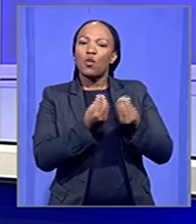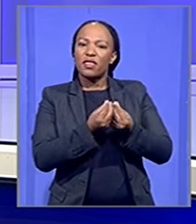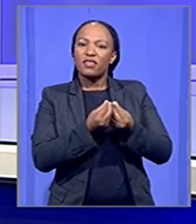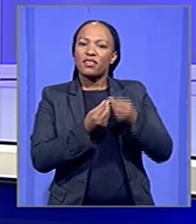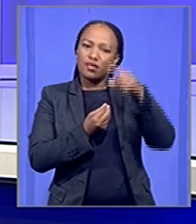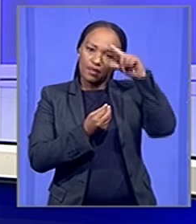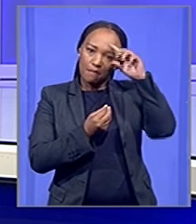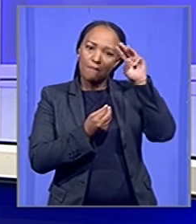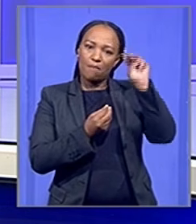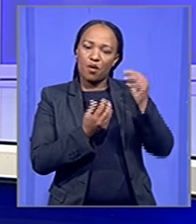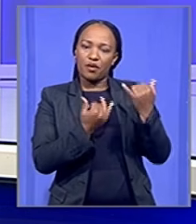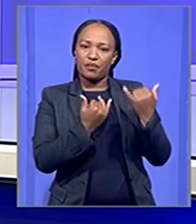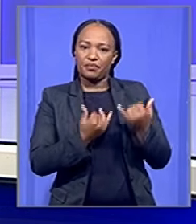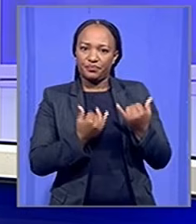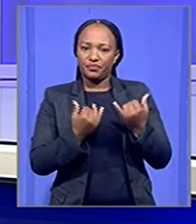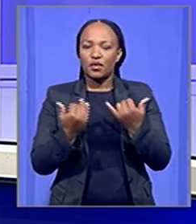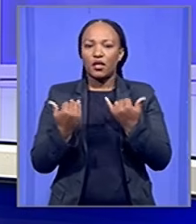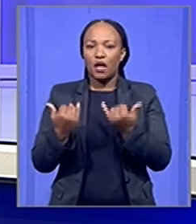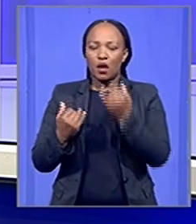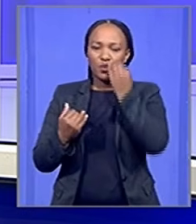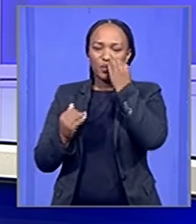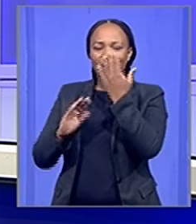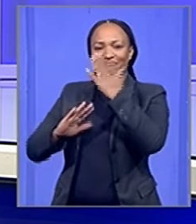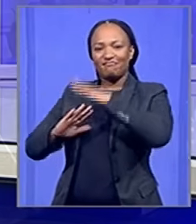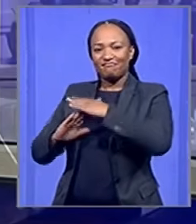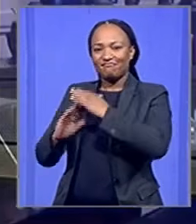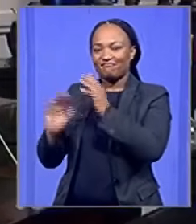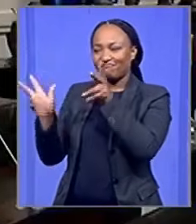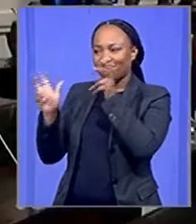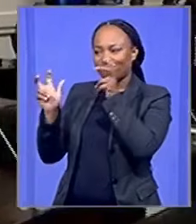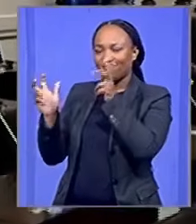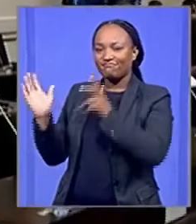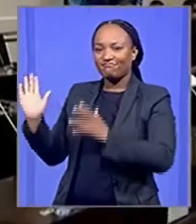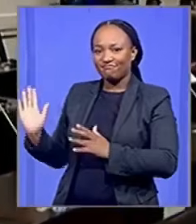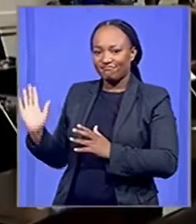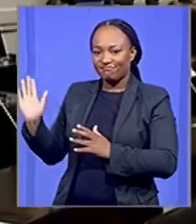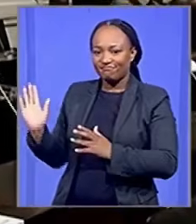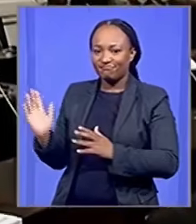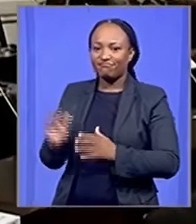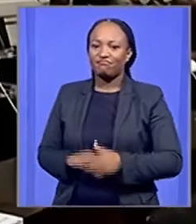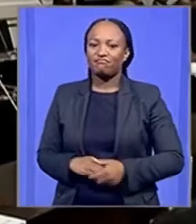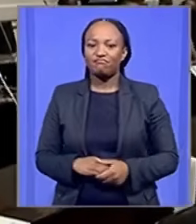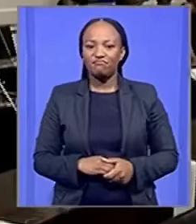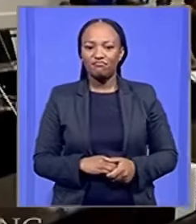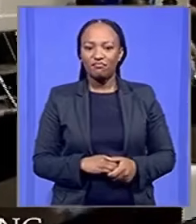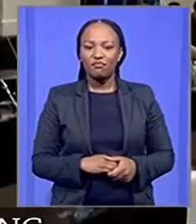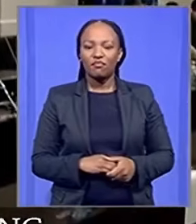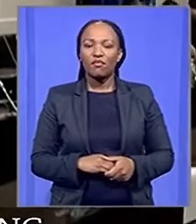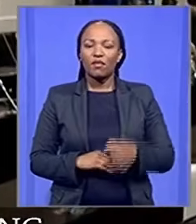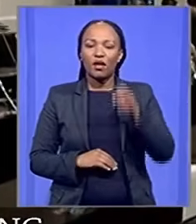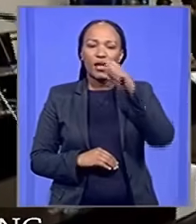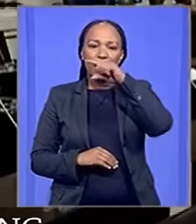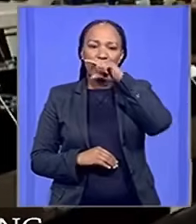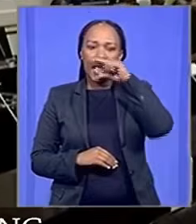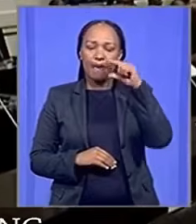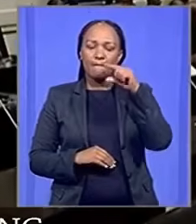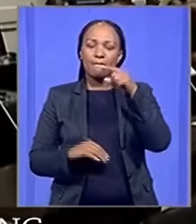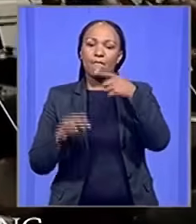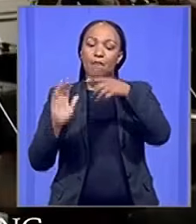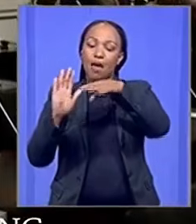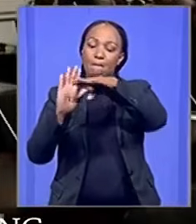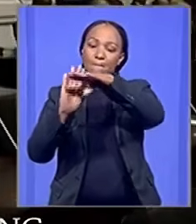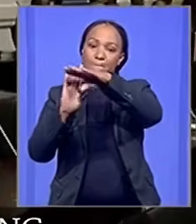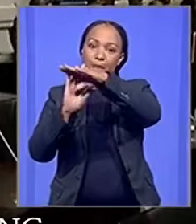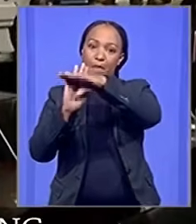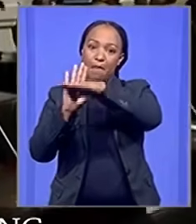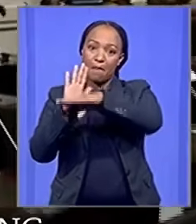Timi ha re dithakgole ka o lekola tse itlhommeng pele. The list of the party has been certified. I'm on that list.